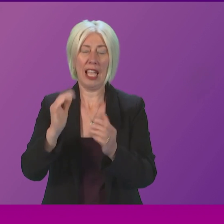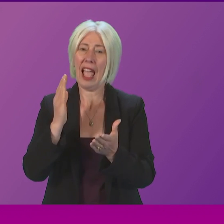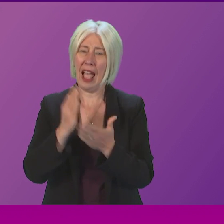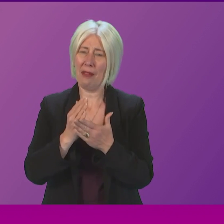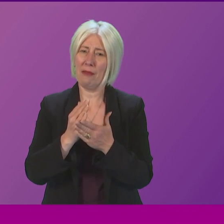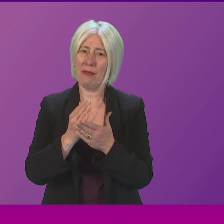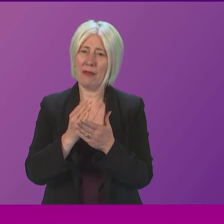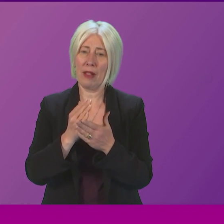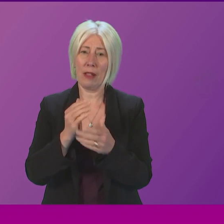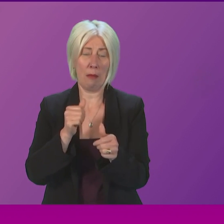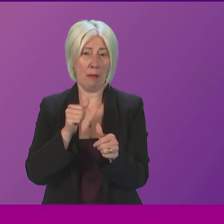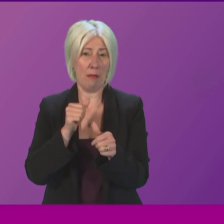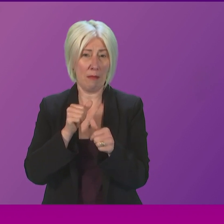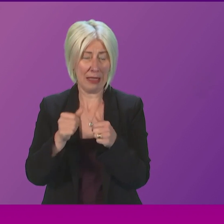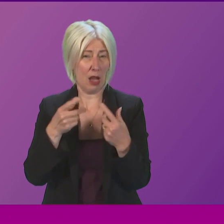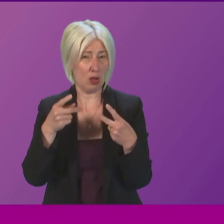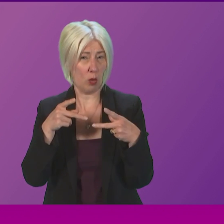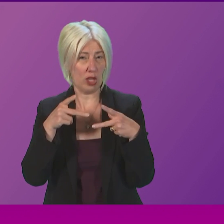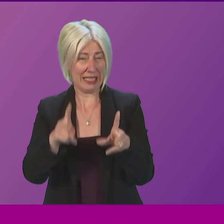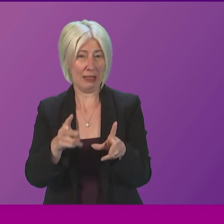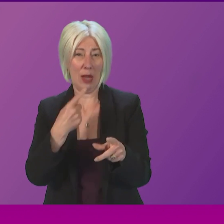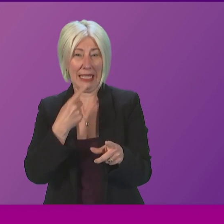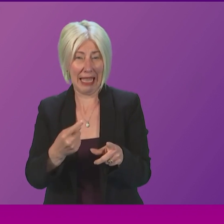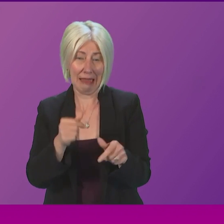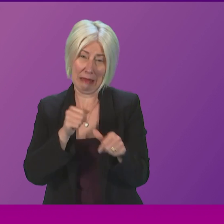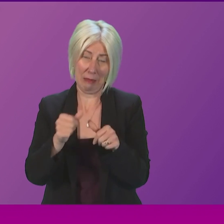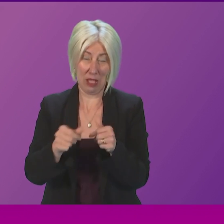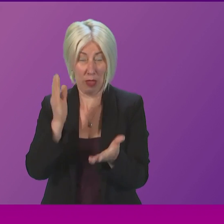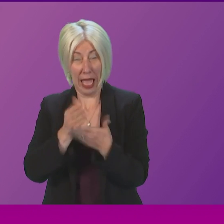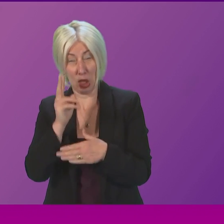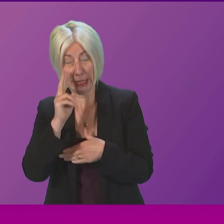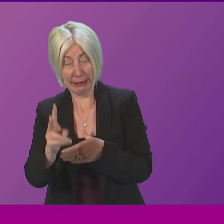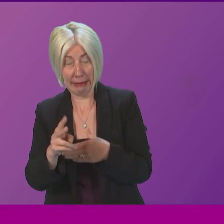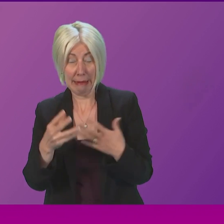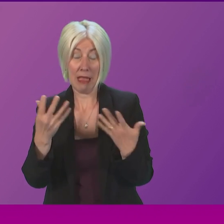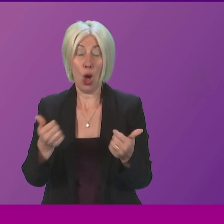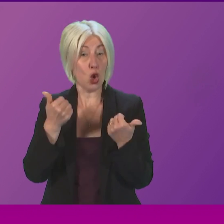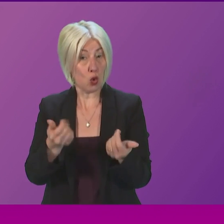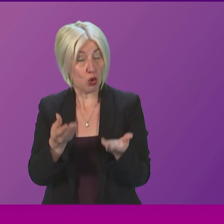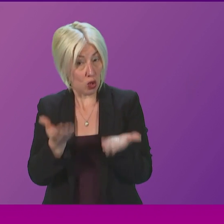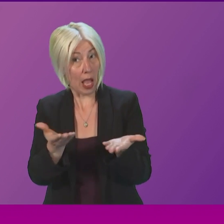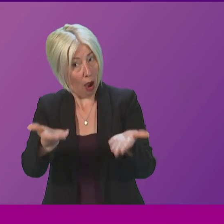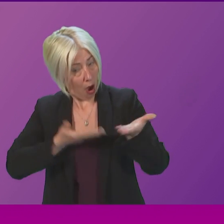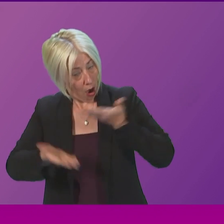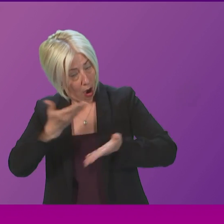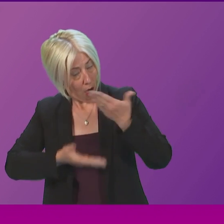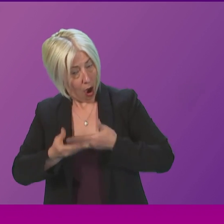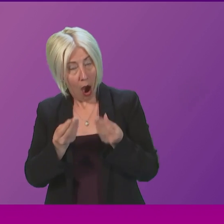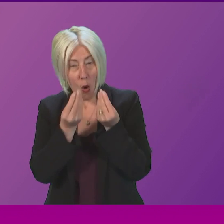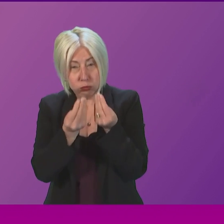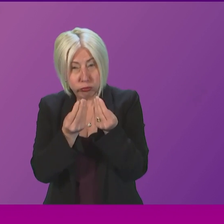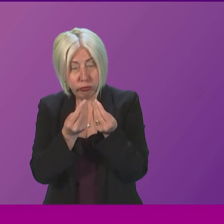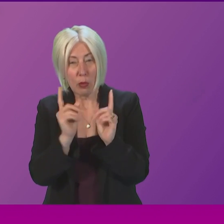style over substance. So it was good to hear a little bit of substance from Scottish Labour today. The problem was, of course, that the substance